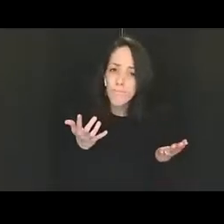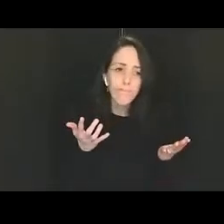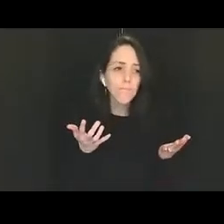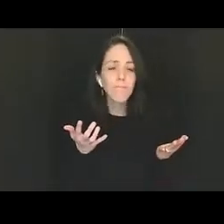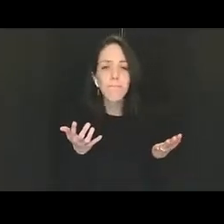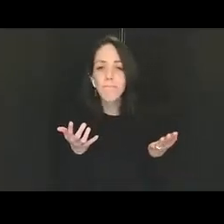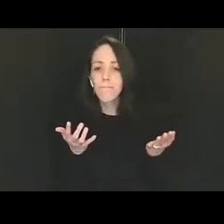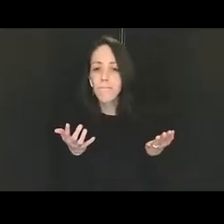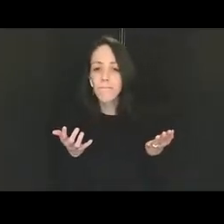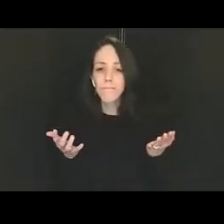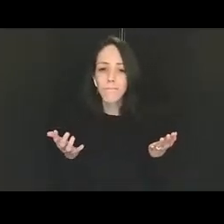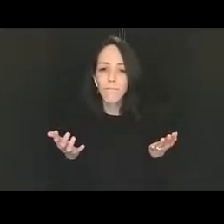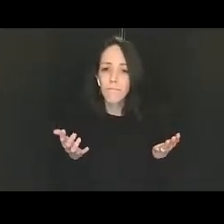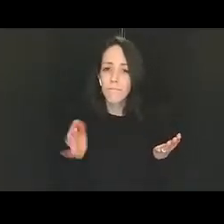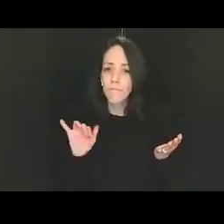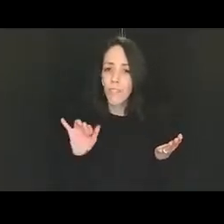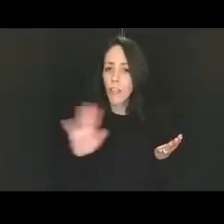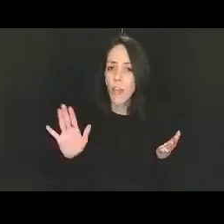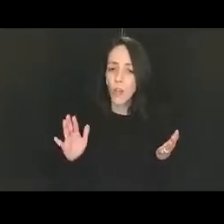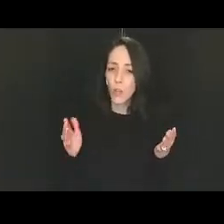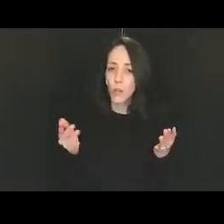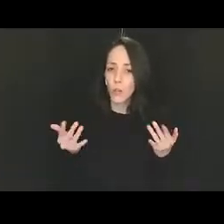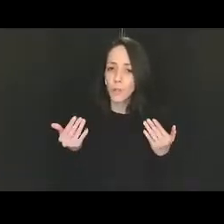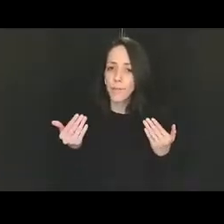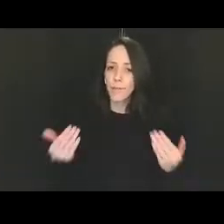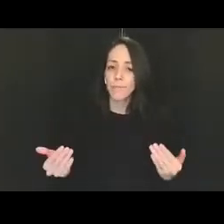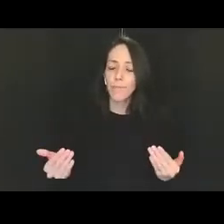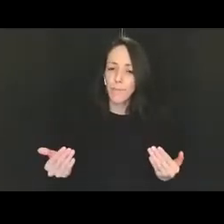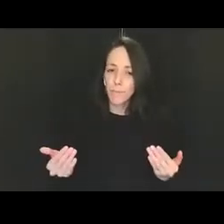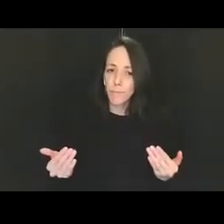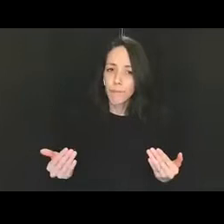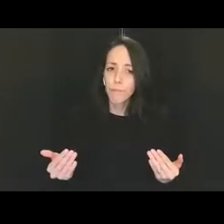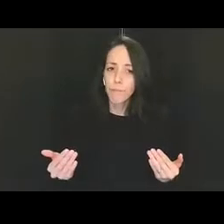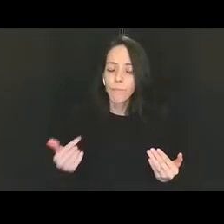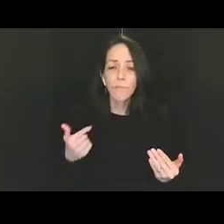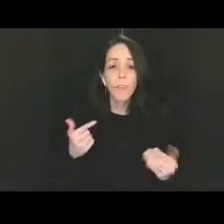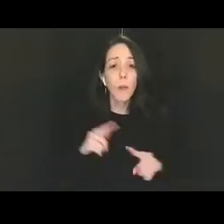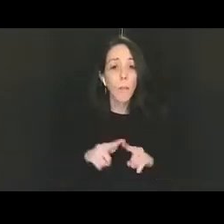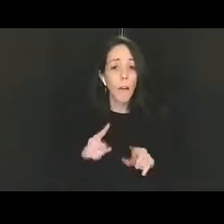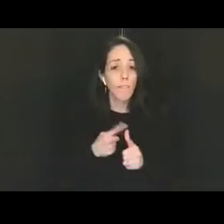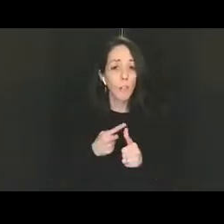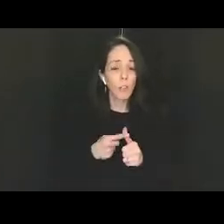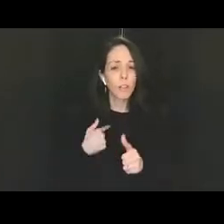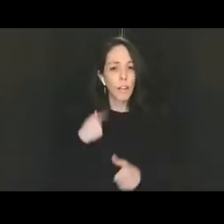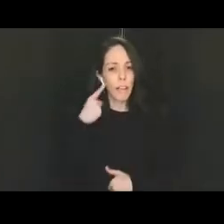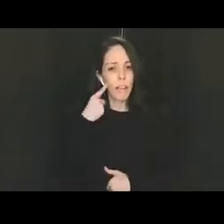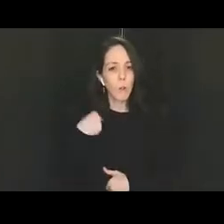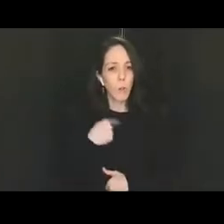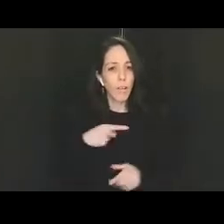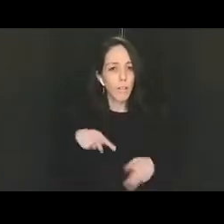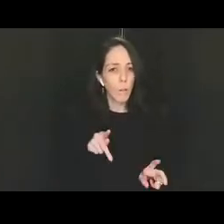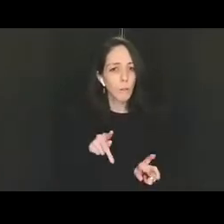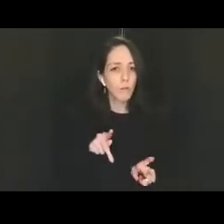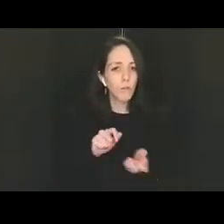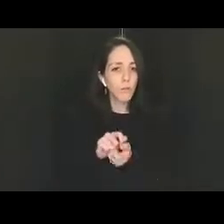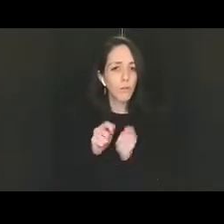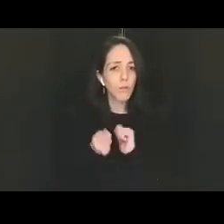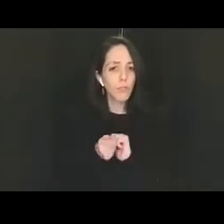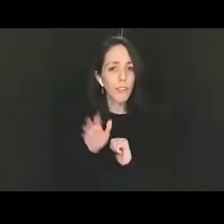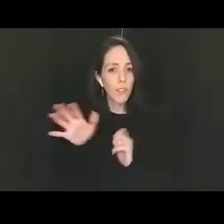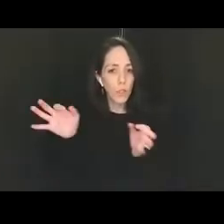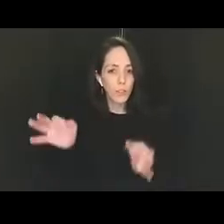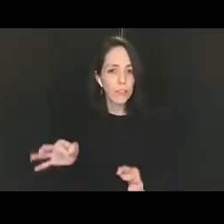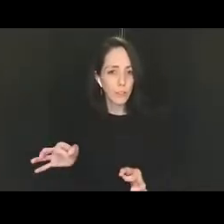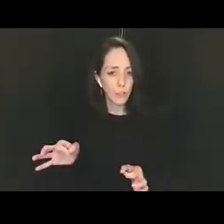movement. I think we have an opportunity to change trajectory in terms of the future and invest